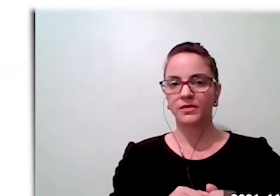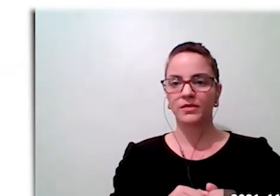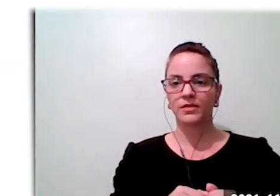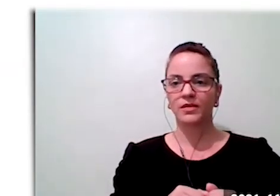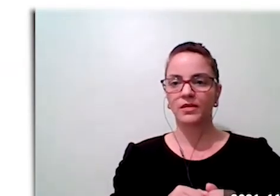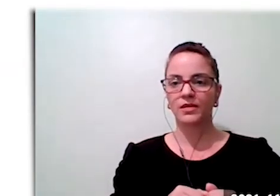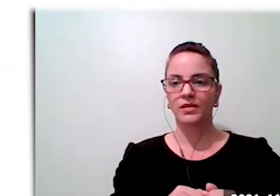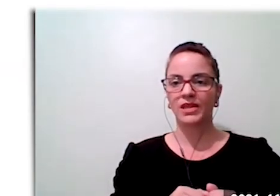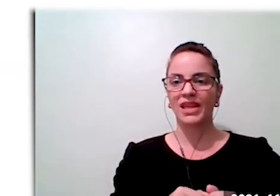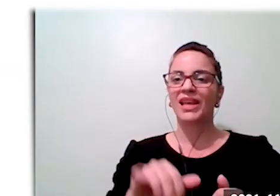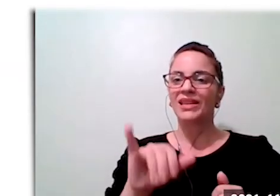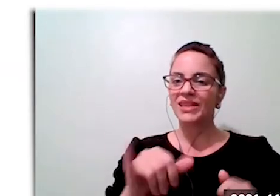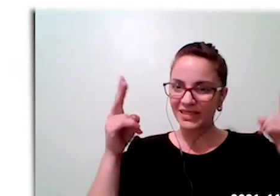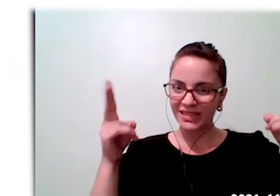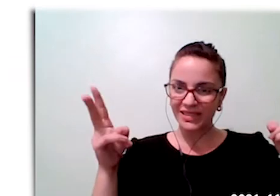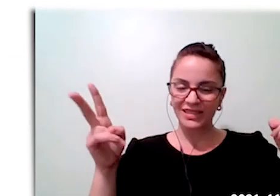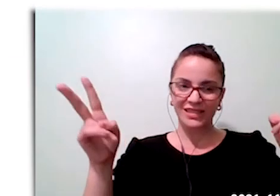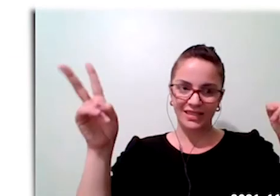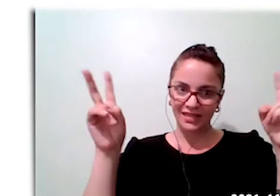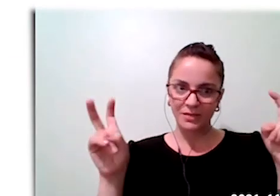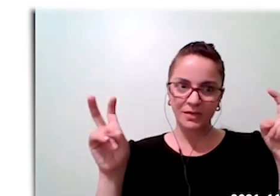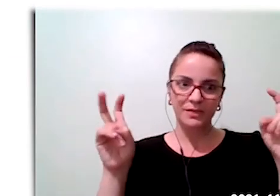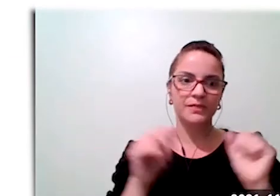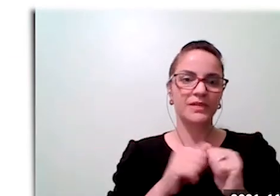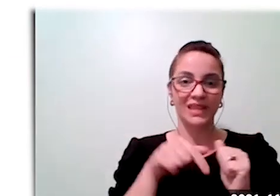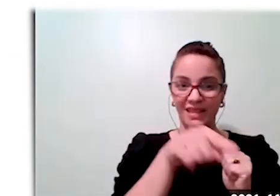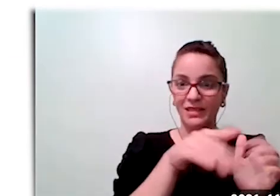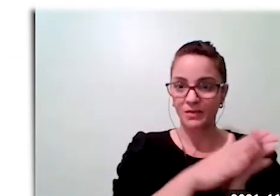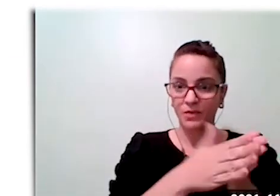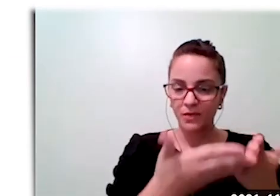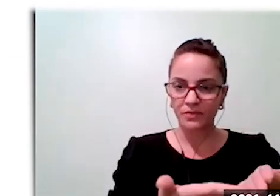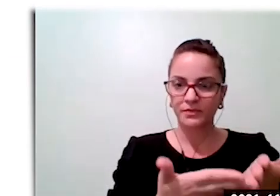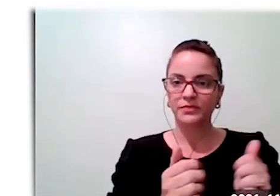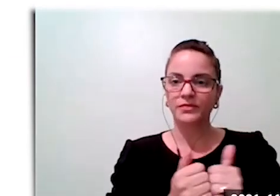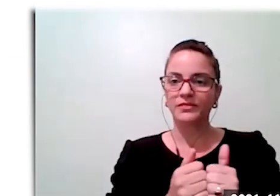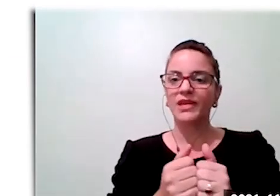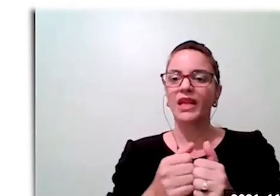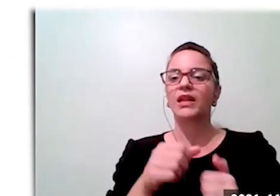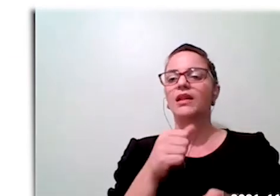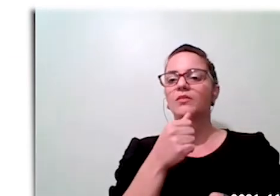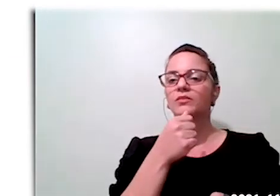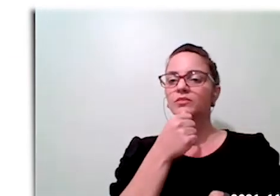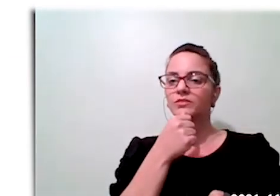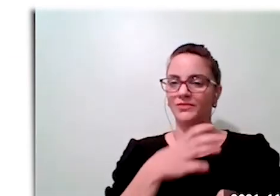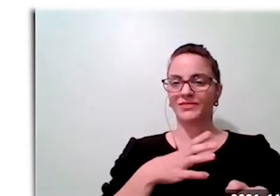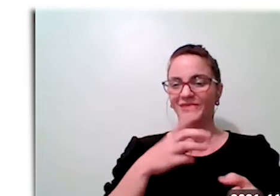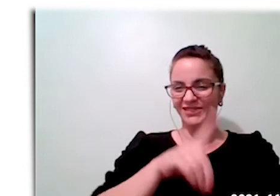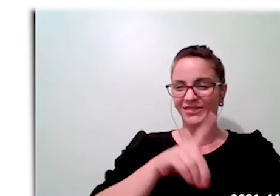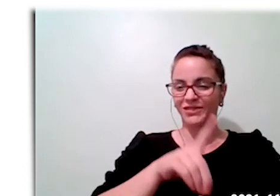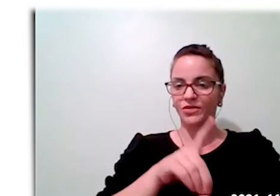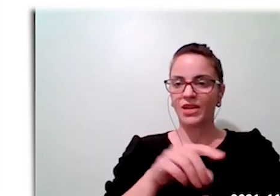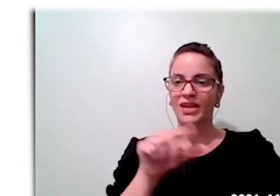The thematic catalog of the book was conceptualized and written by Doctora Cabrera Salcedo and